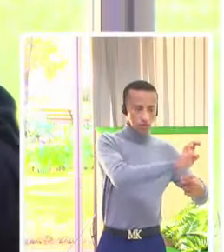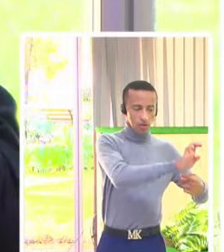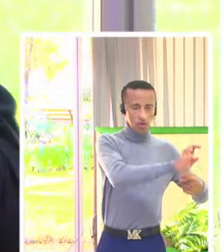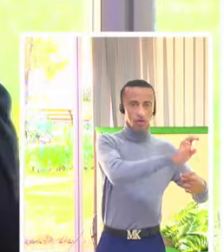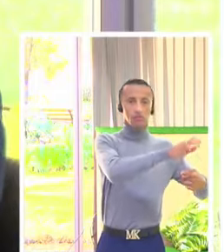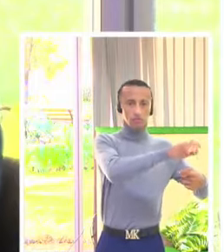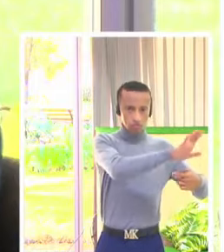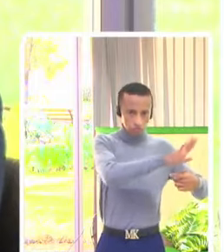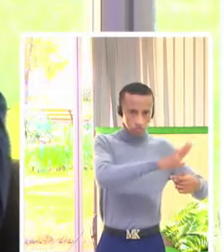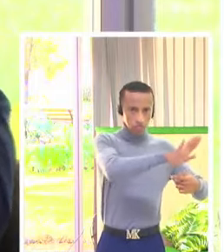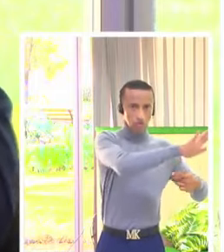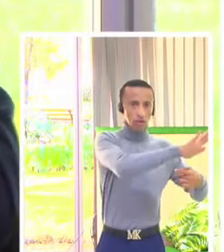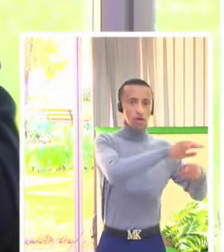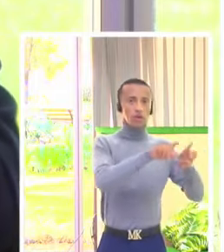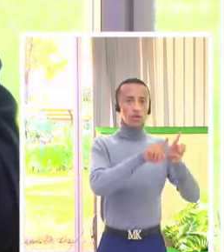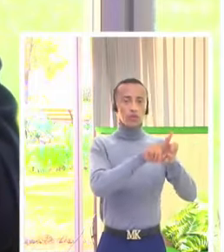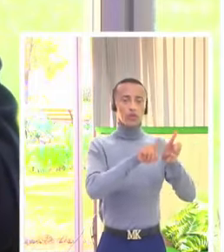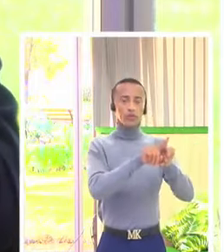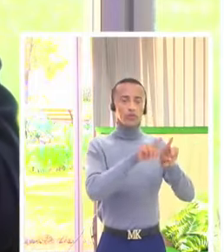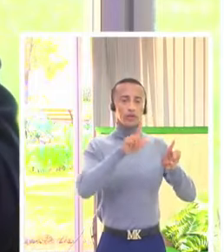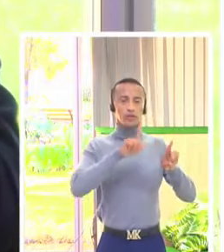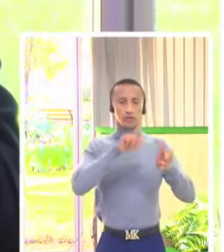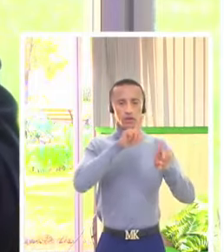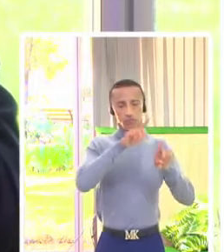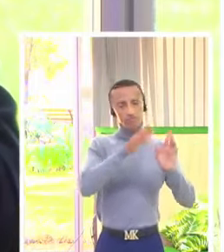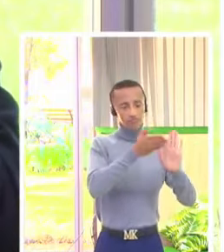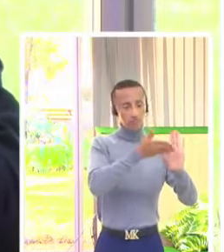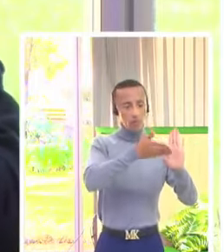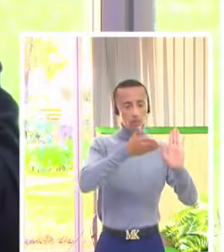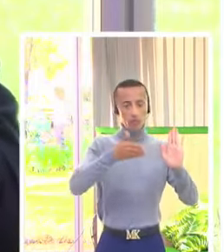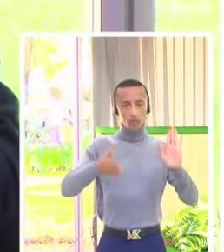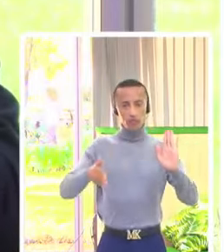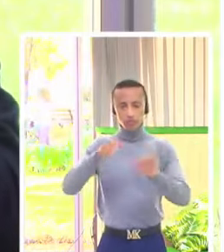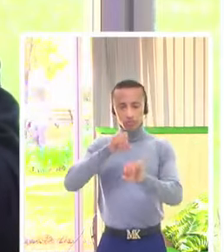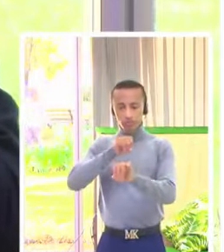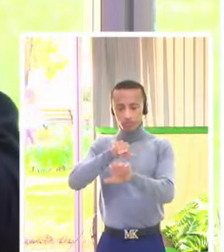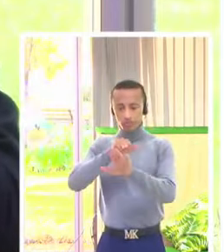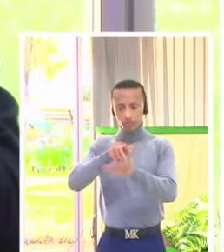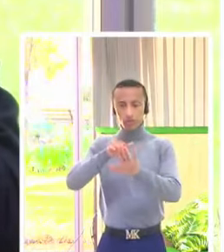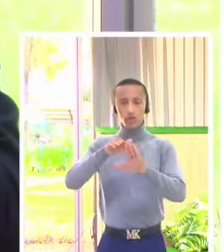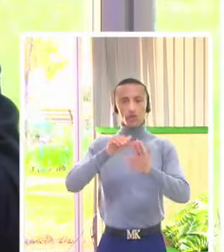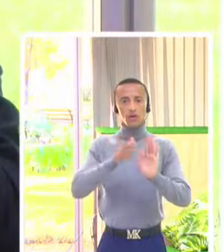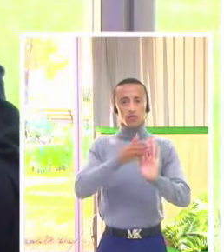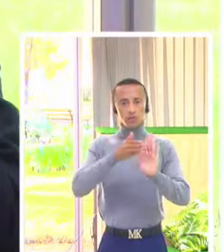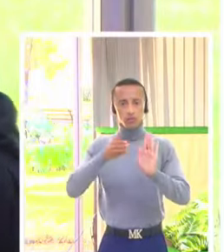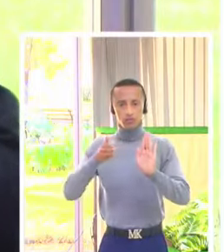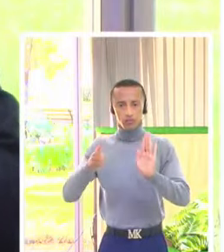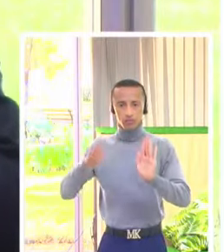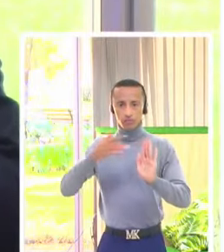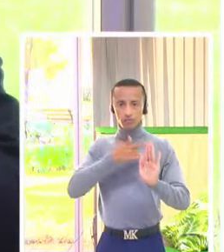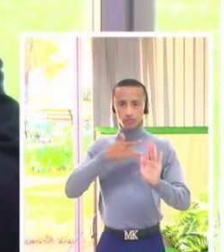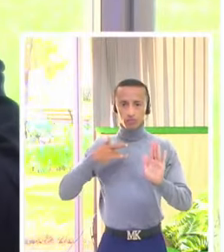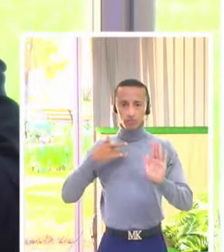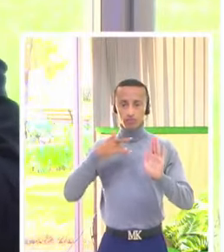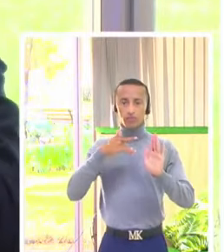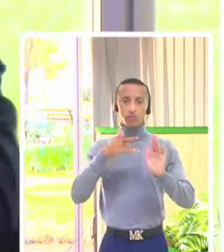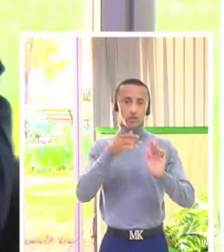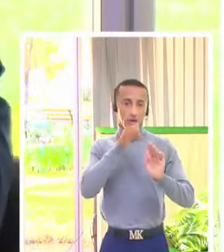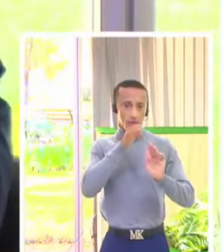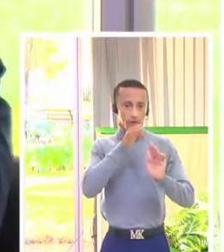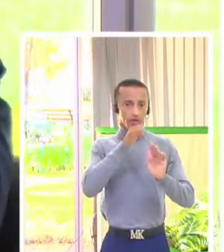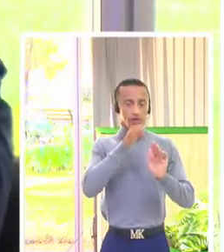education program, health program, were mostly the money going straight from the federal to the local,